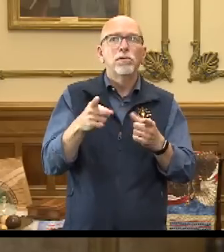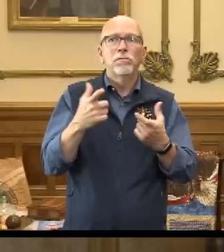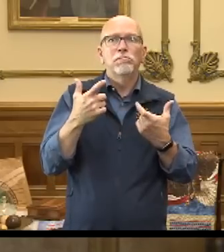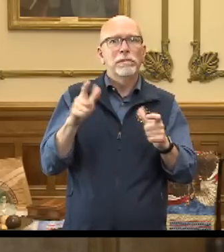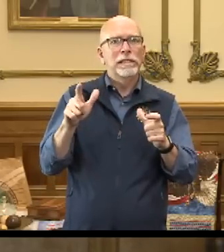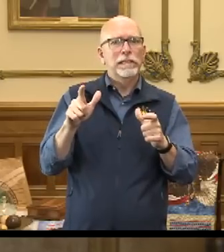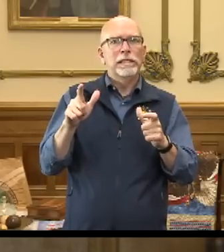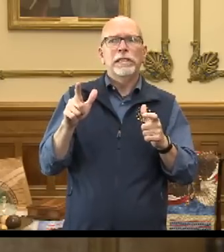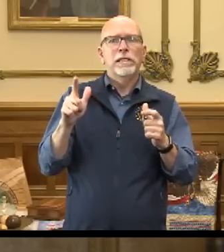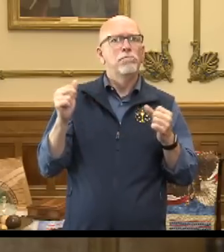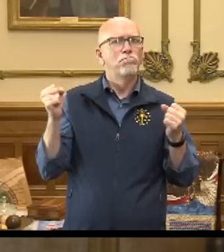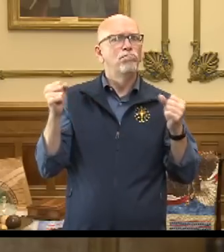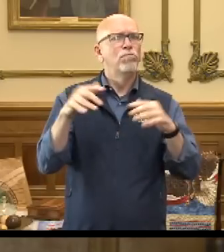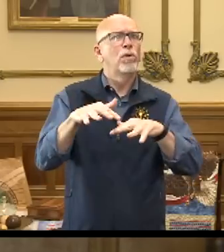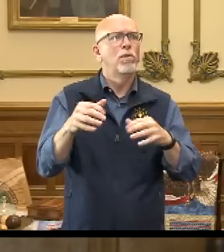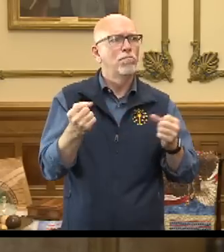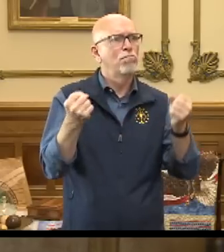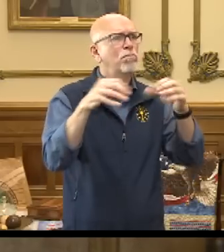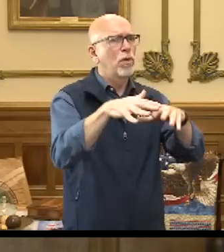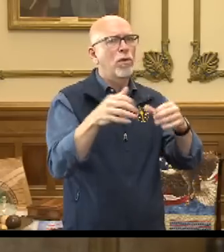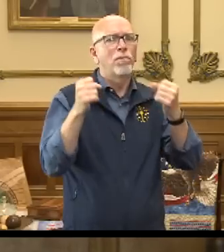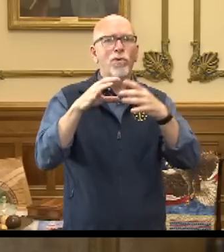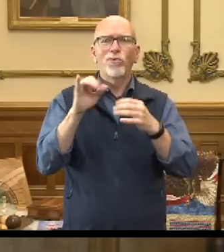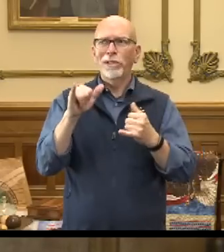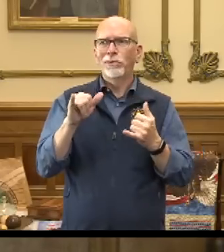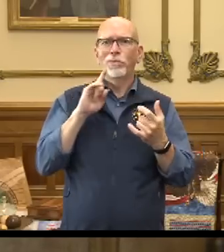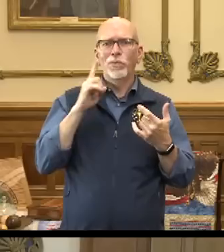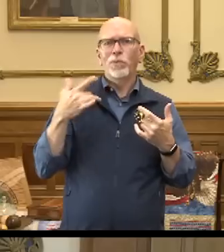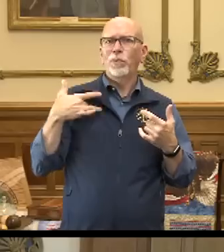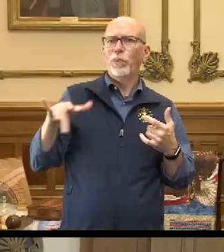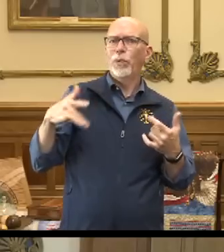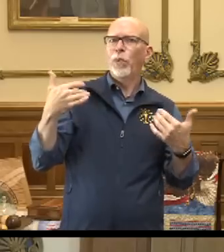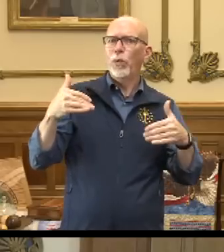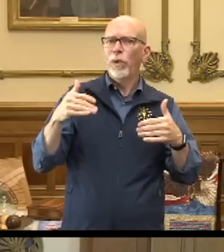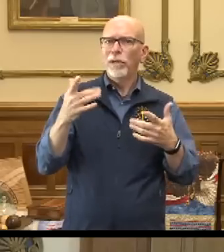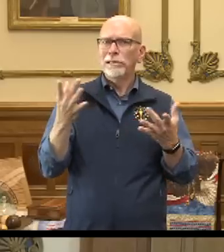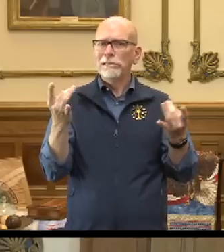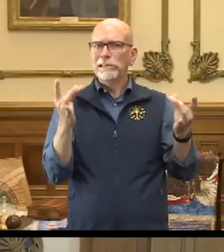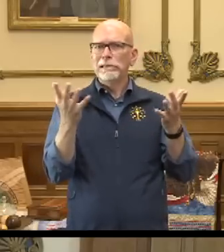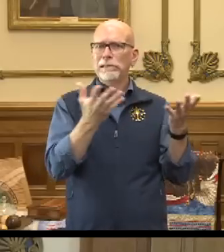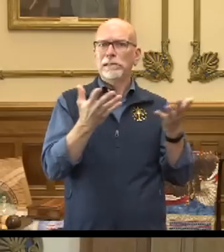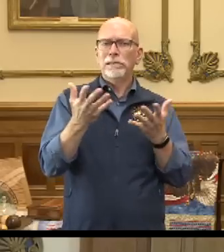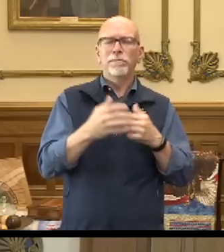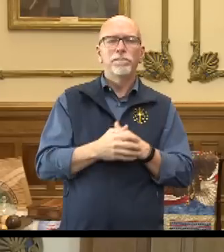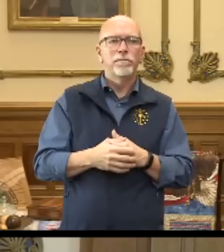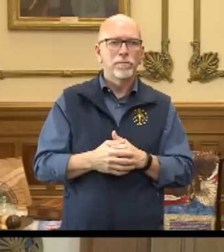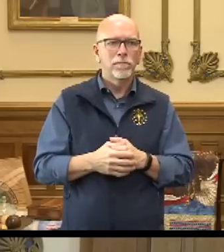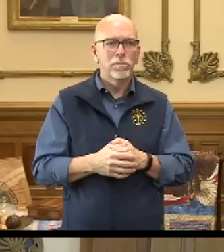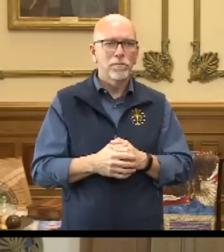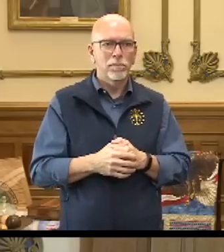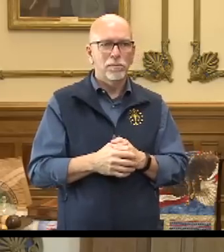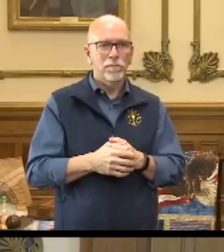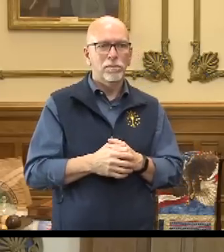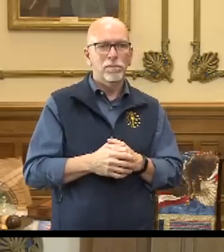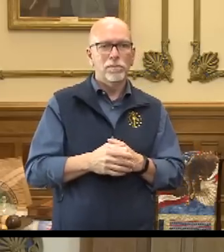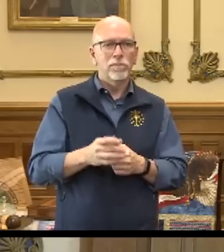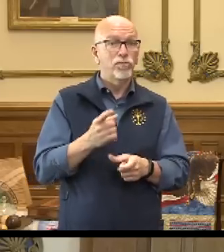and big moves for us, and it is a delicate balancing act. Yeah, and I would say that is